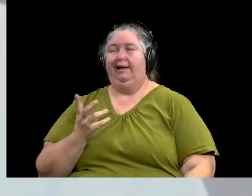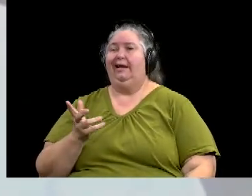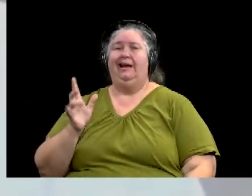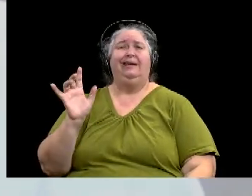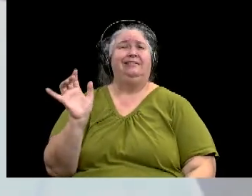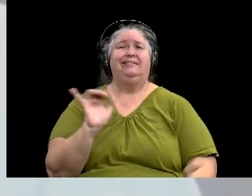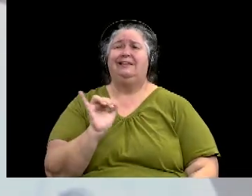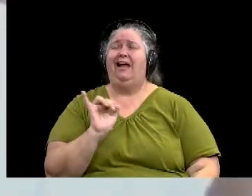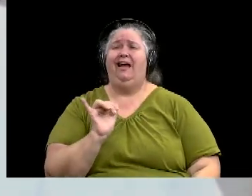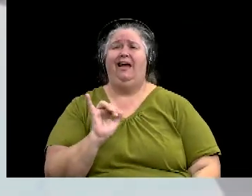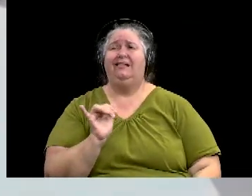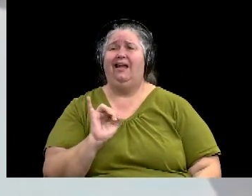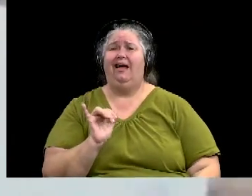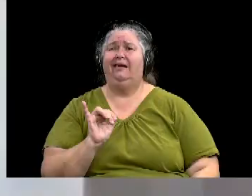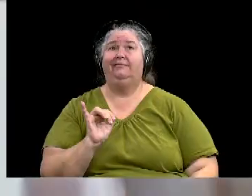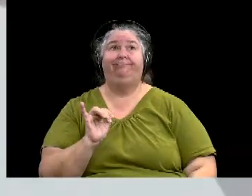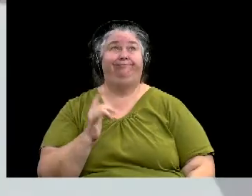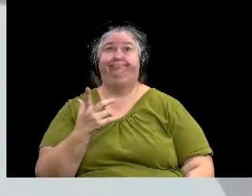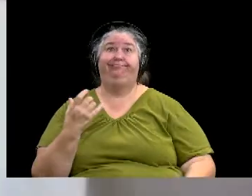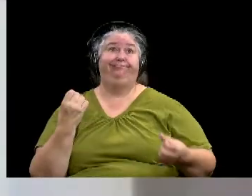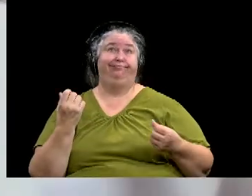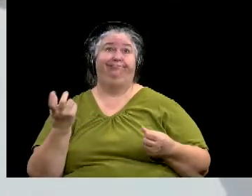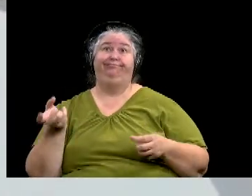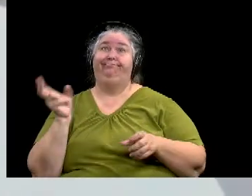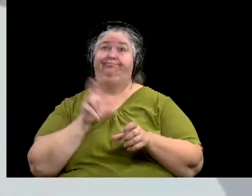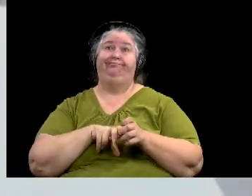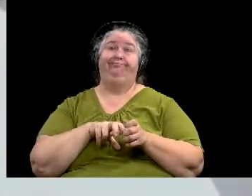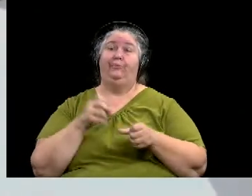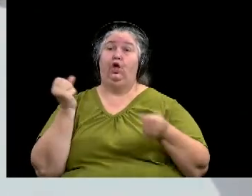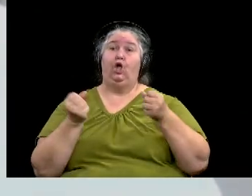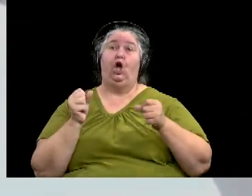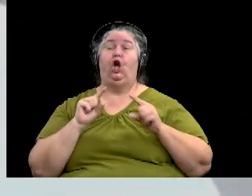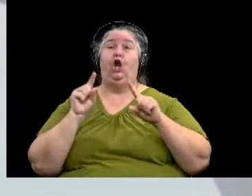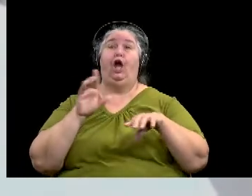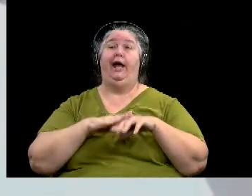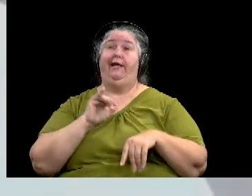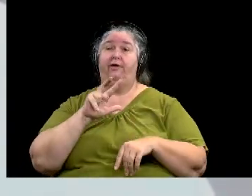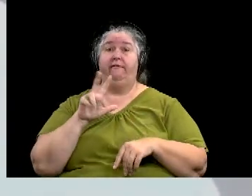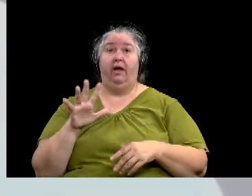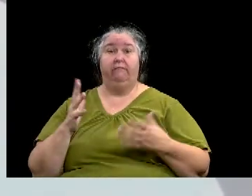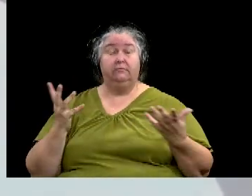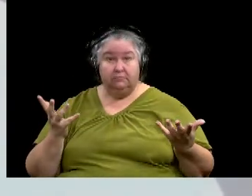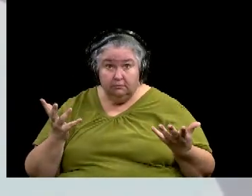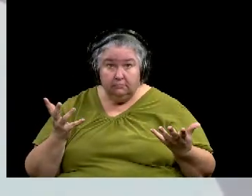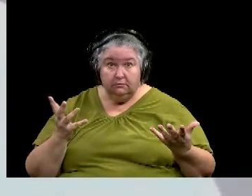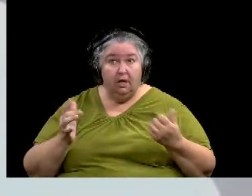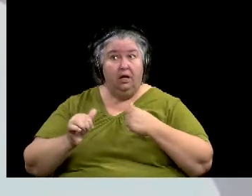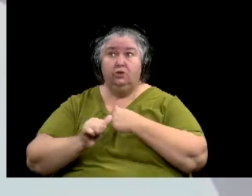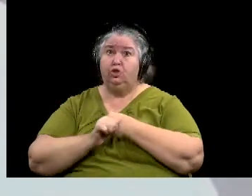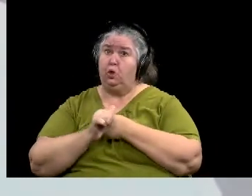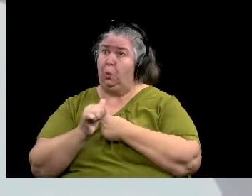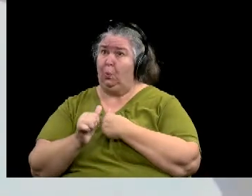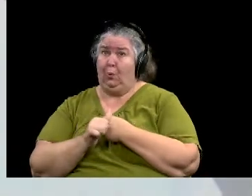your car, there's a risk-benefit analysis that we have to do. What's the benefit of the